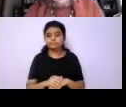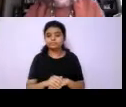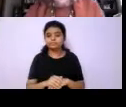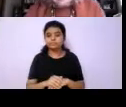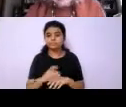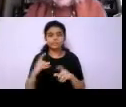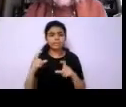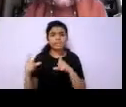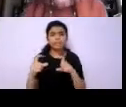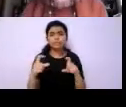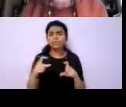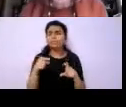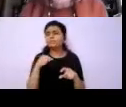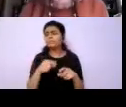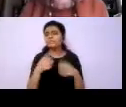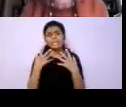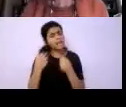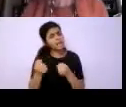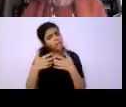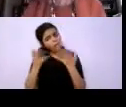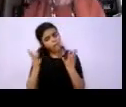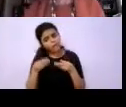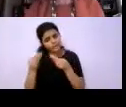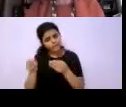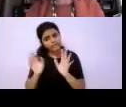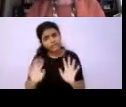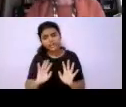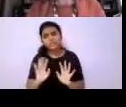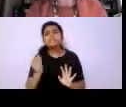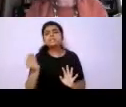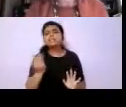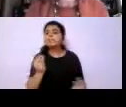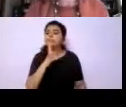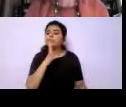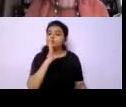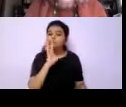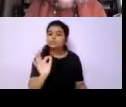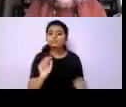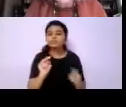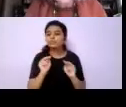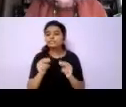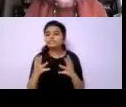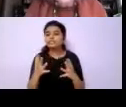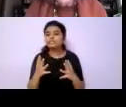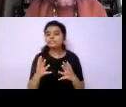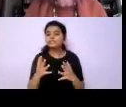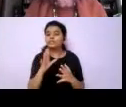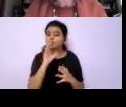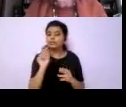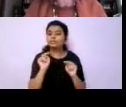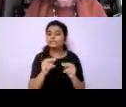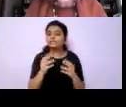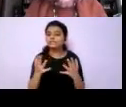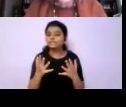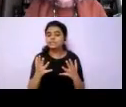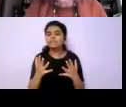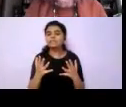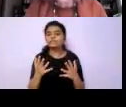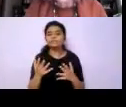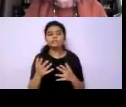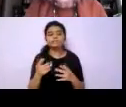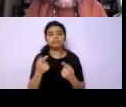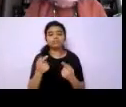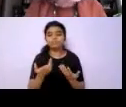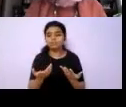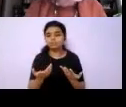need. Some are not real needs. Genuine needs have both an objective and